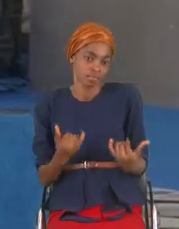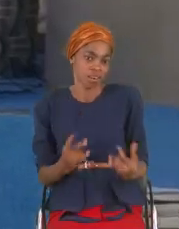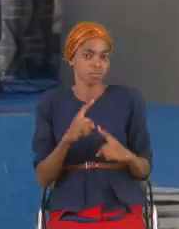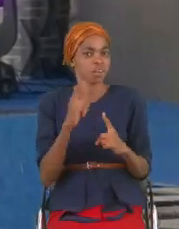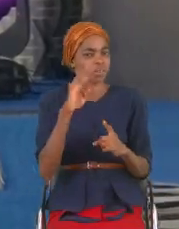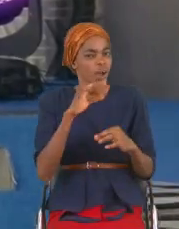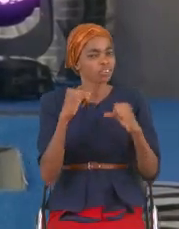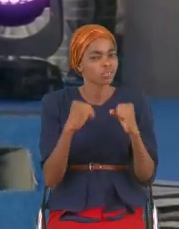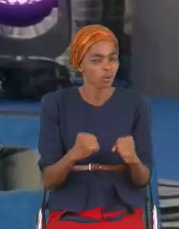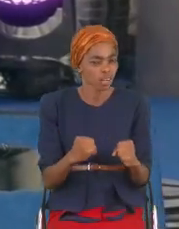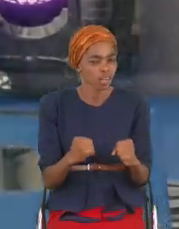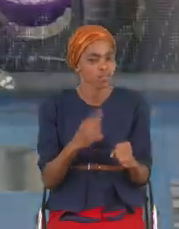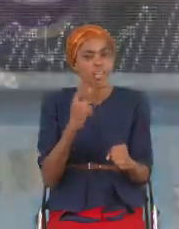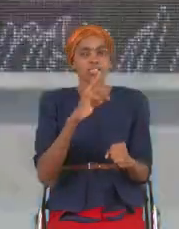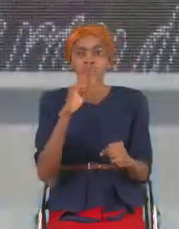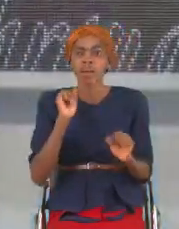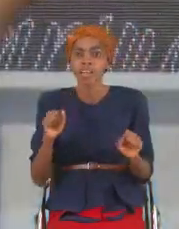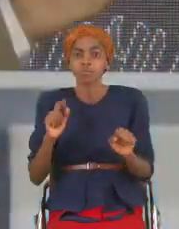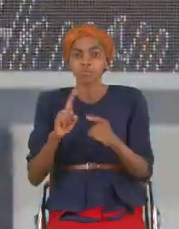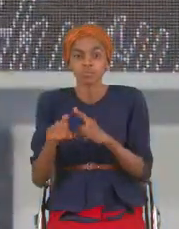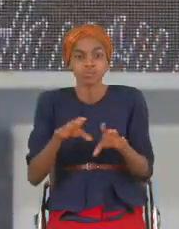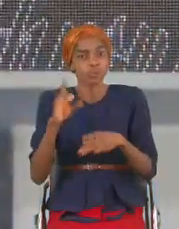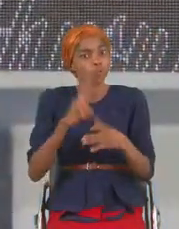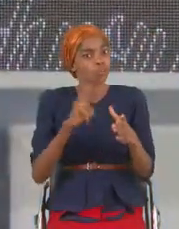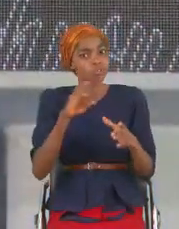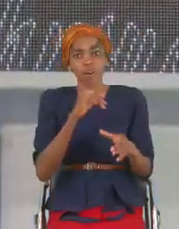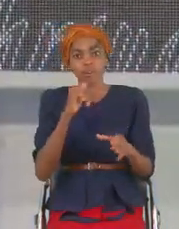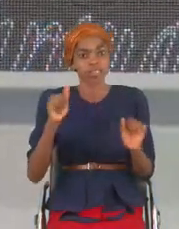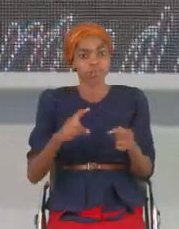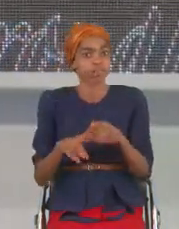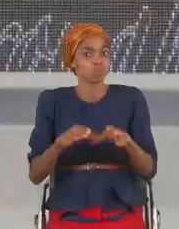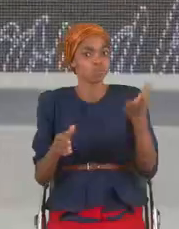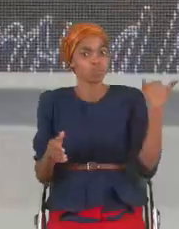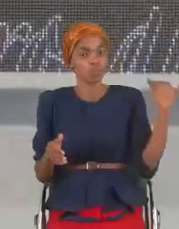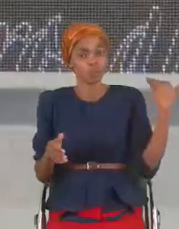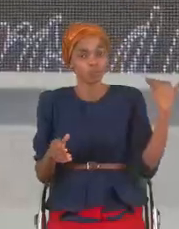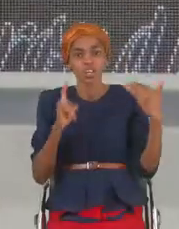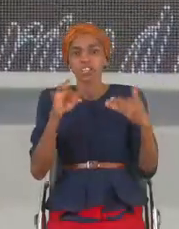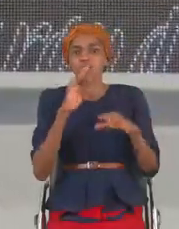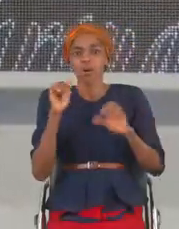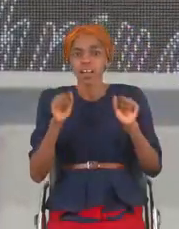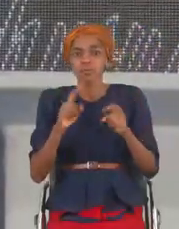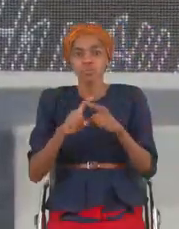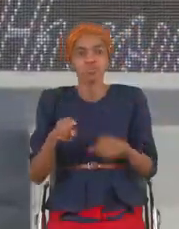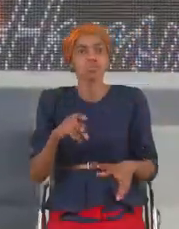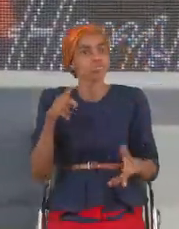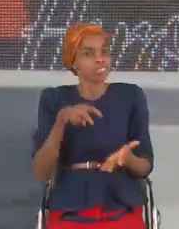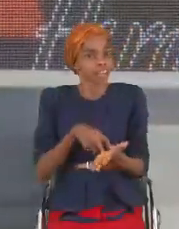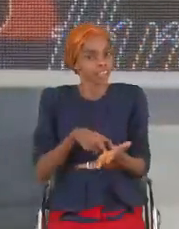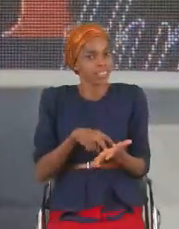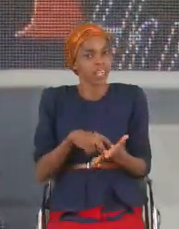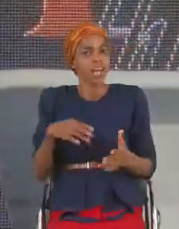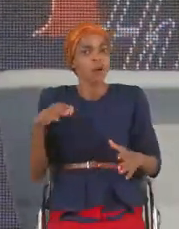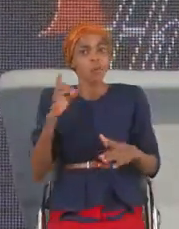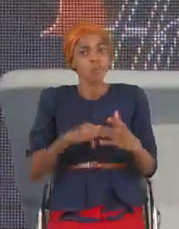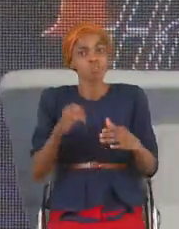strong, you are able to do what you were not able to do before. You are able to withstand what you were not able